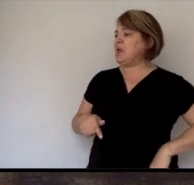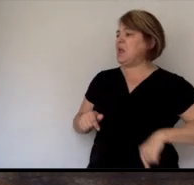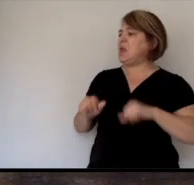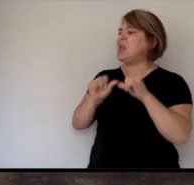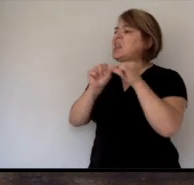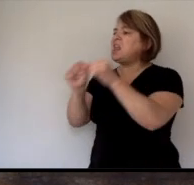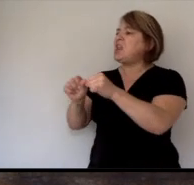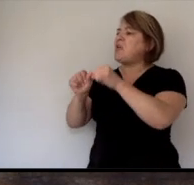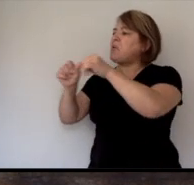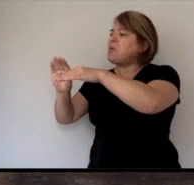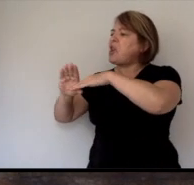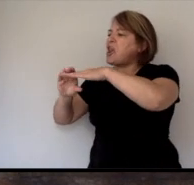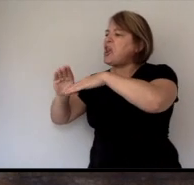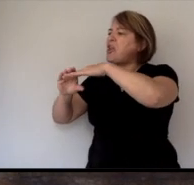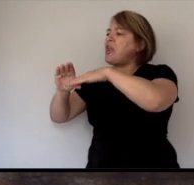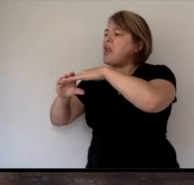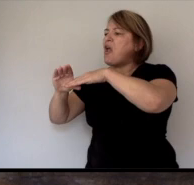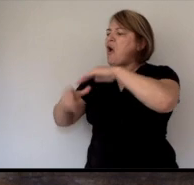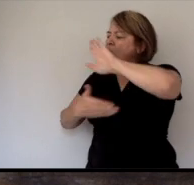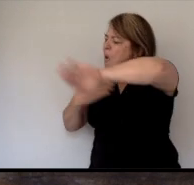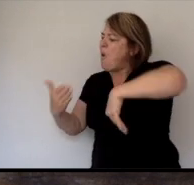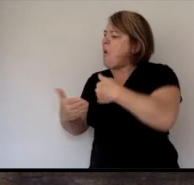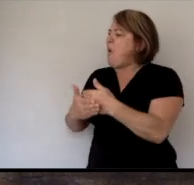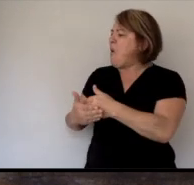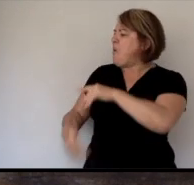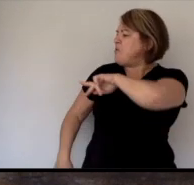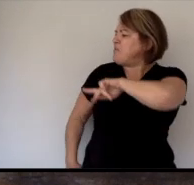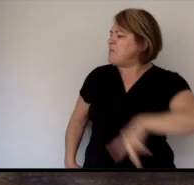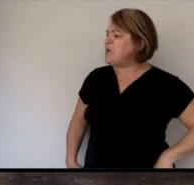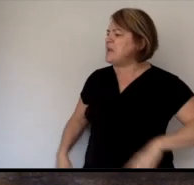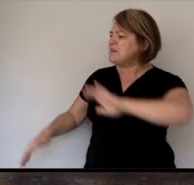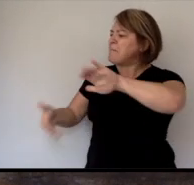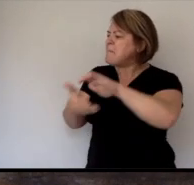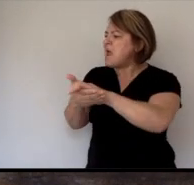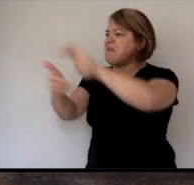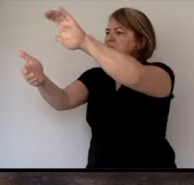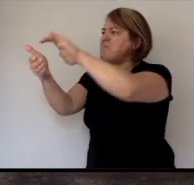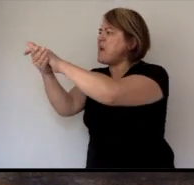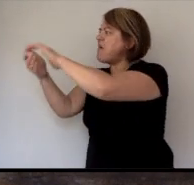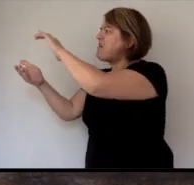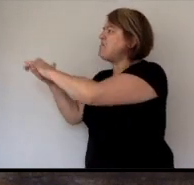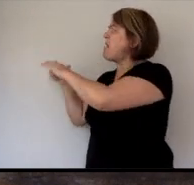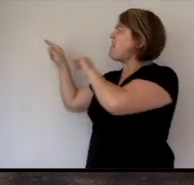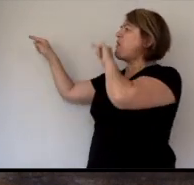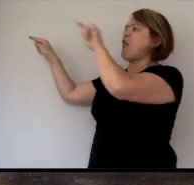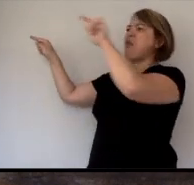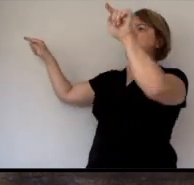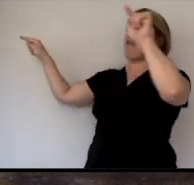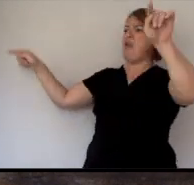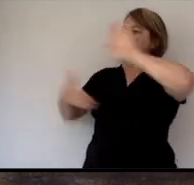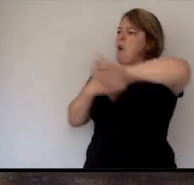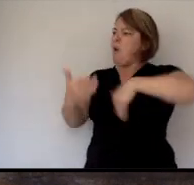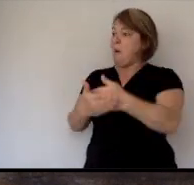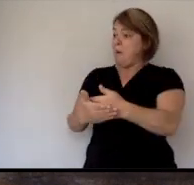parts is married, every one of them but you. When I was your age, I'd been married twice already.